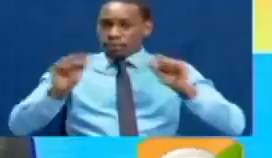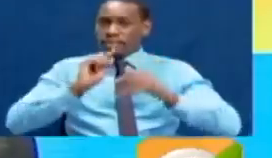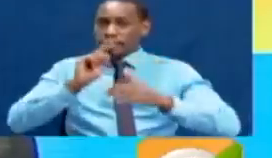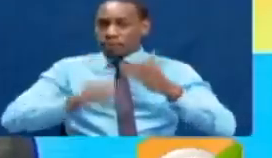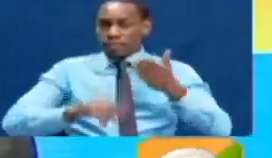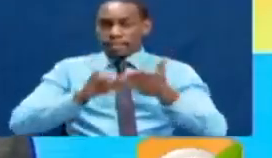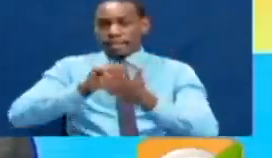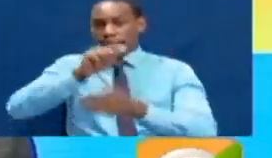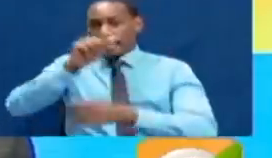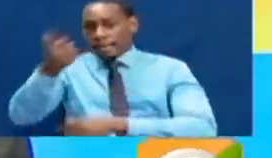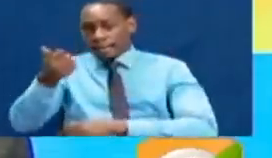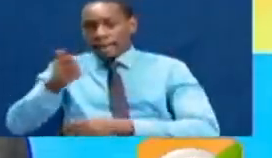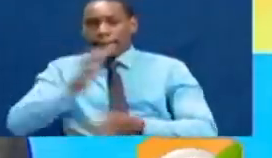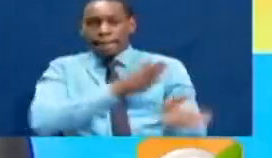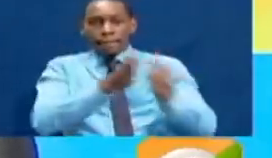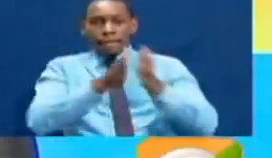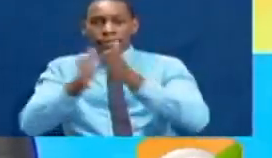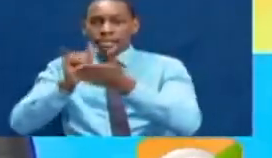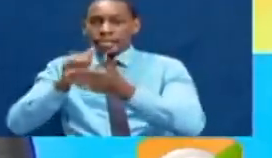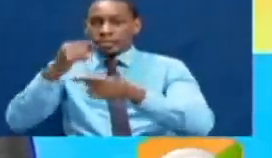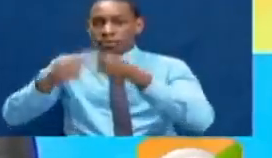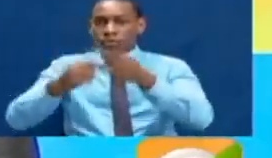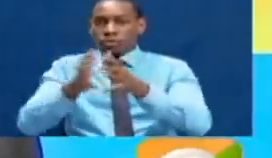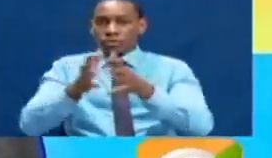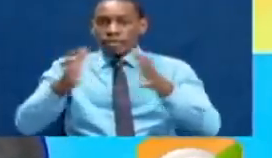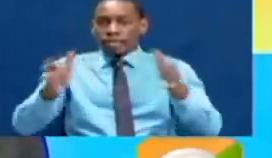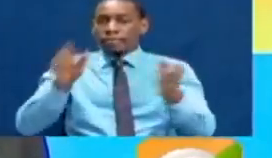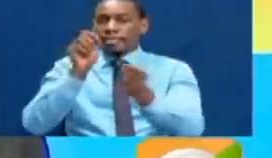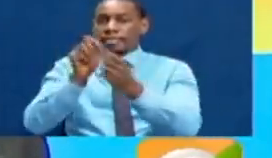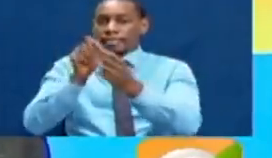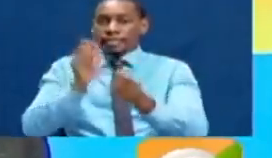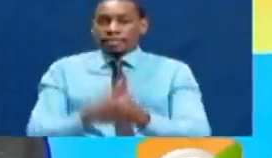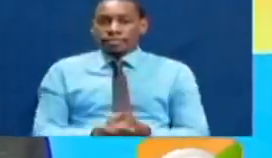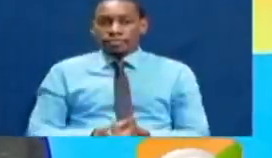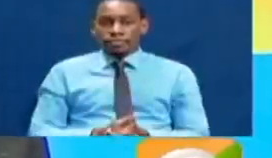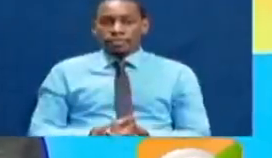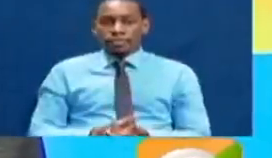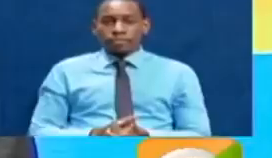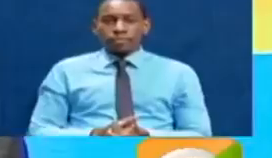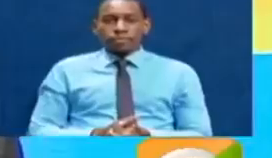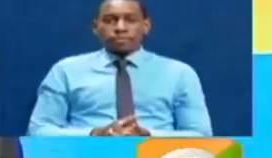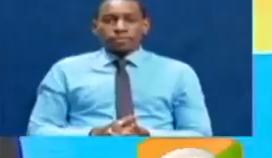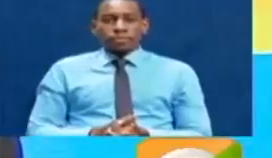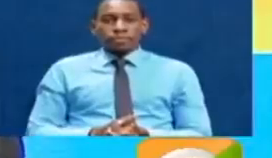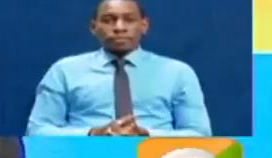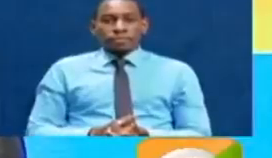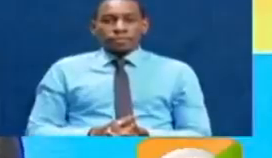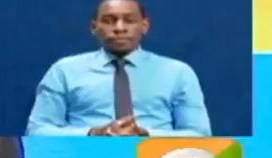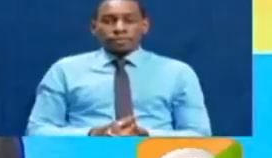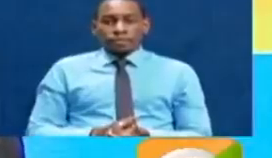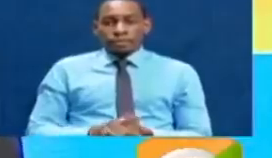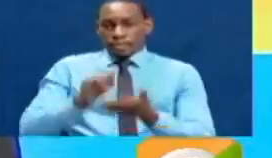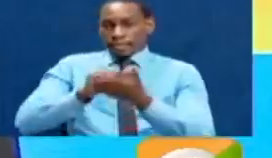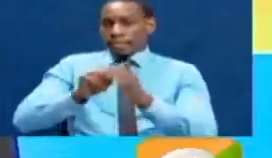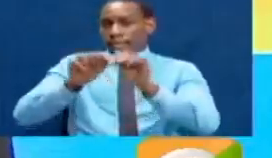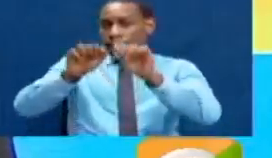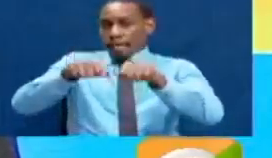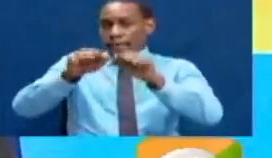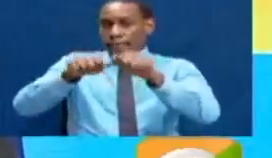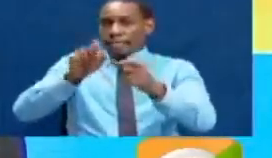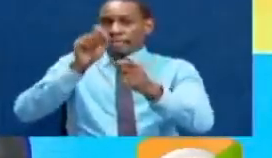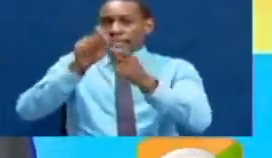the other plans that we are making to expand this testing. In terms of the ability to be able